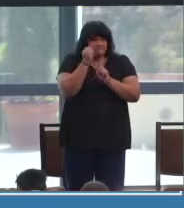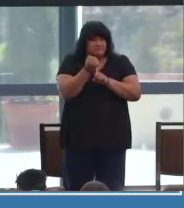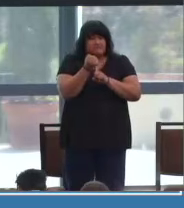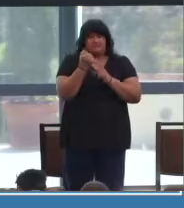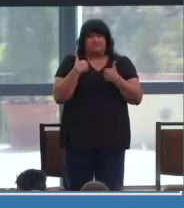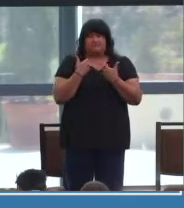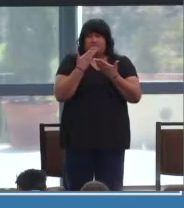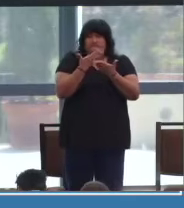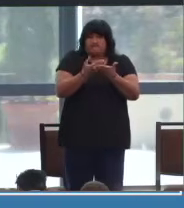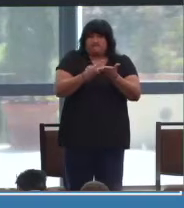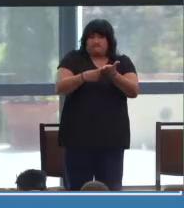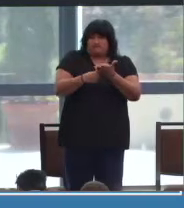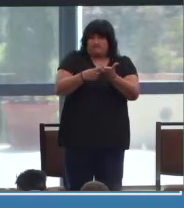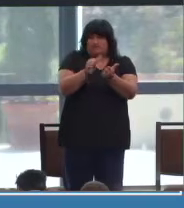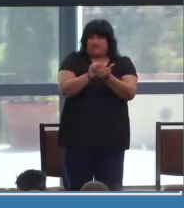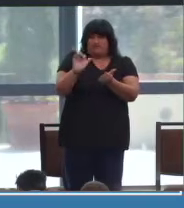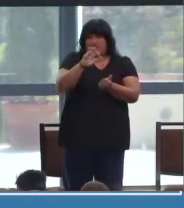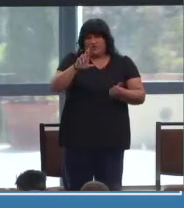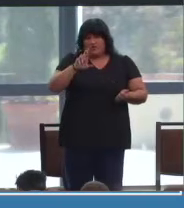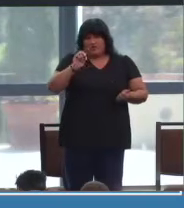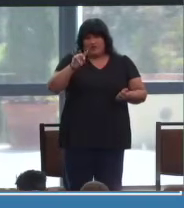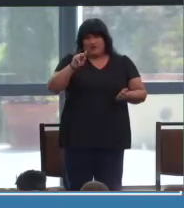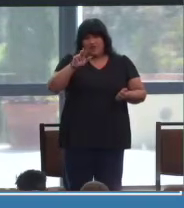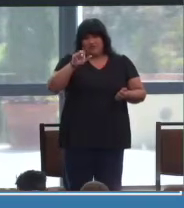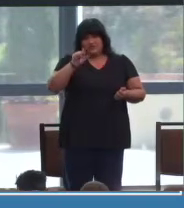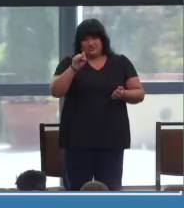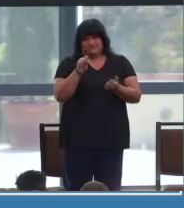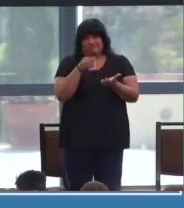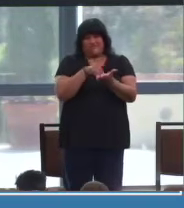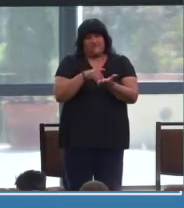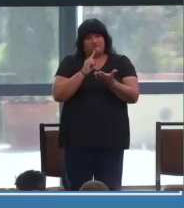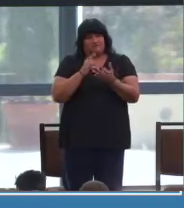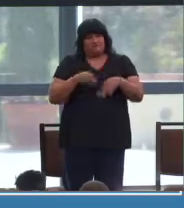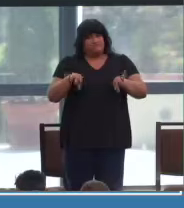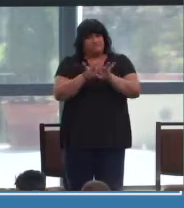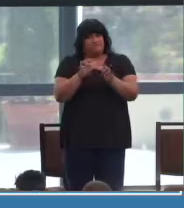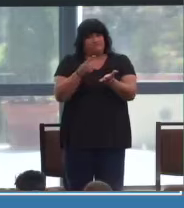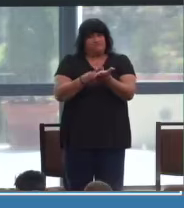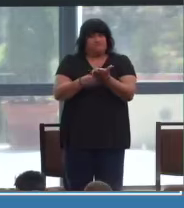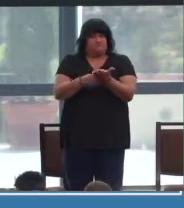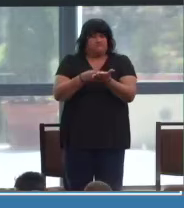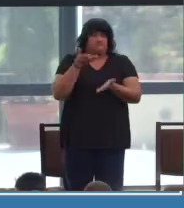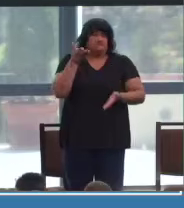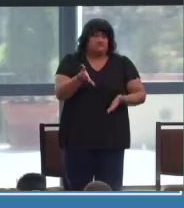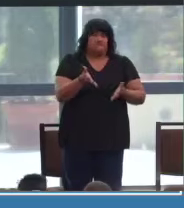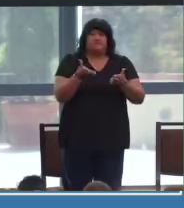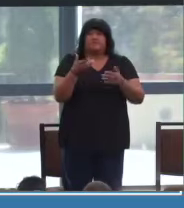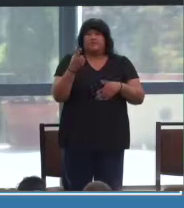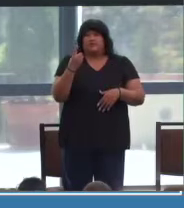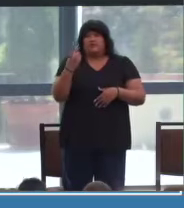good conversations with your rheumatologist, I think would be really helpful there. Okay, I have this question I'll